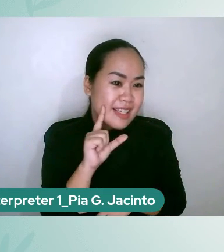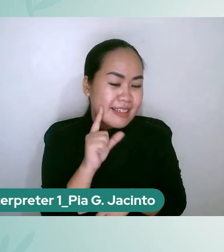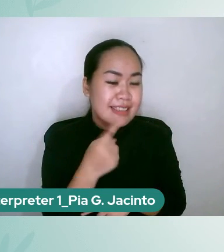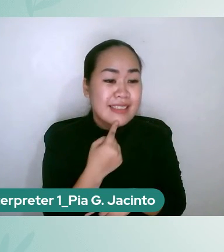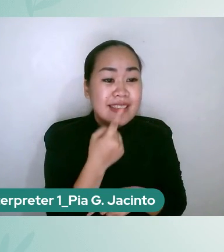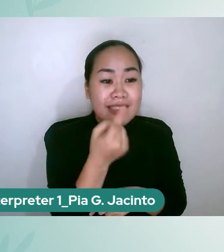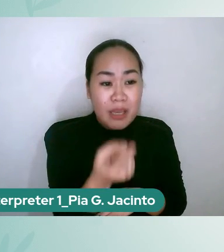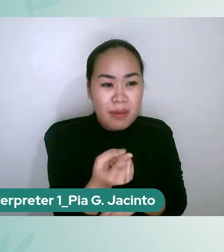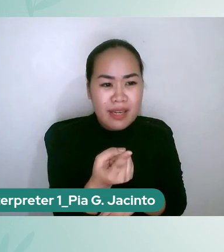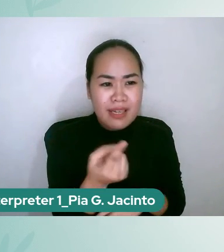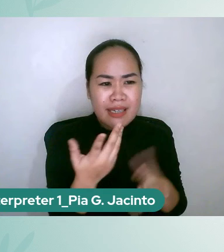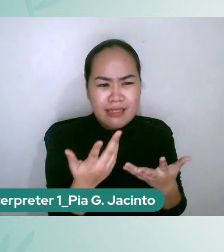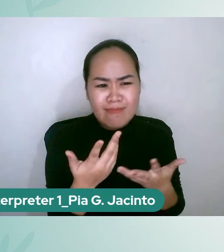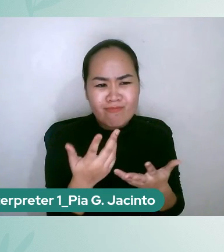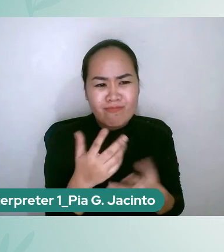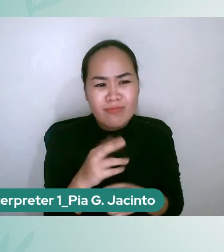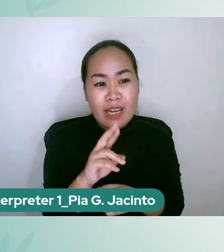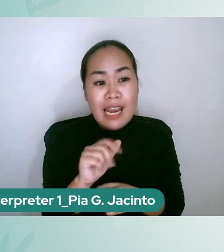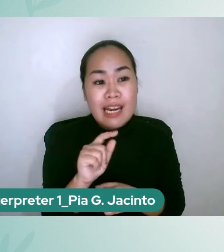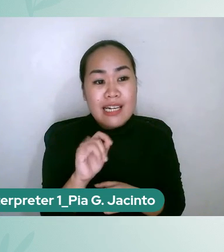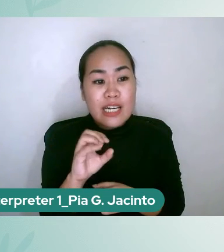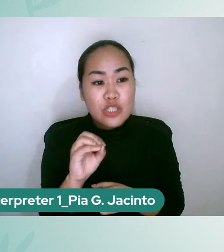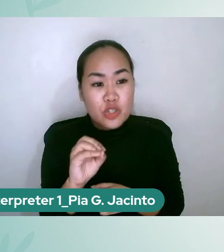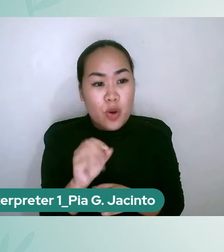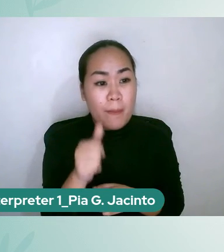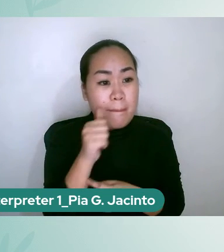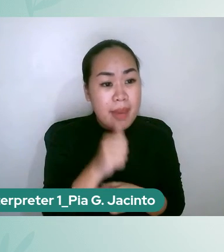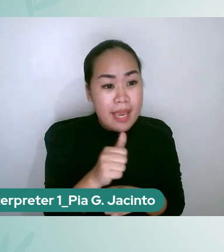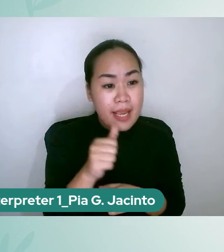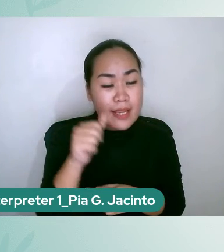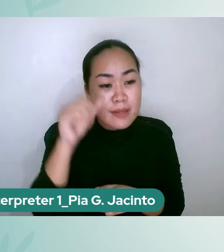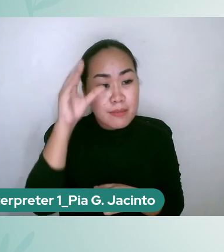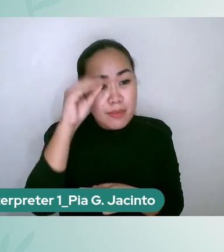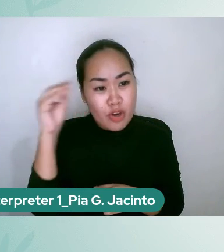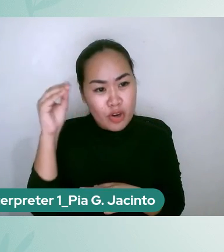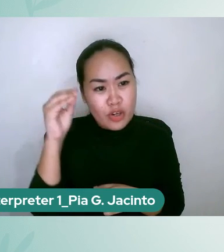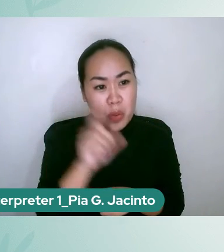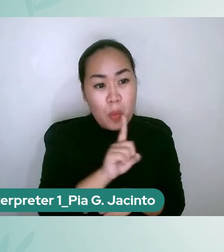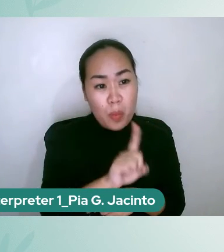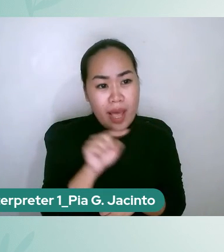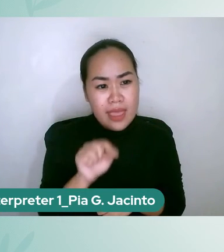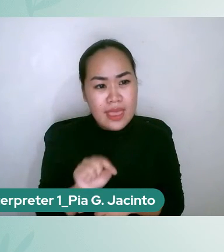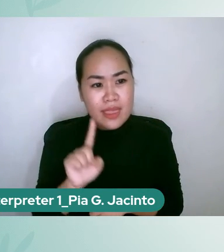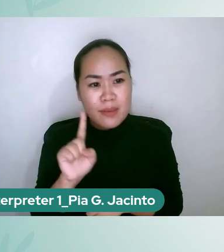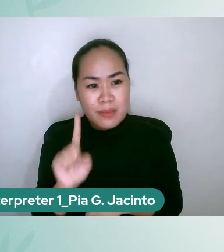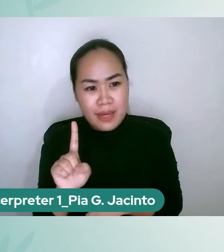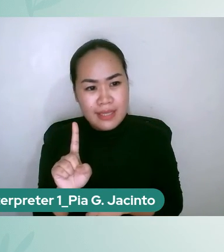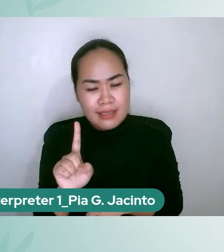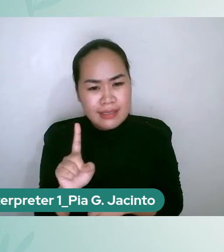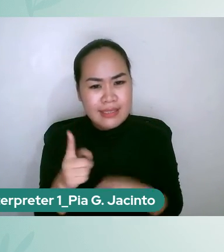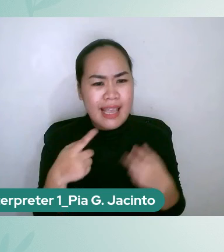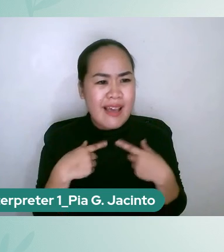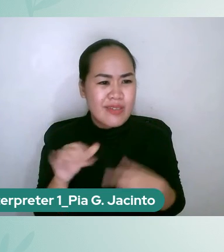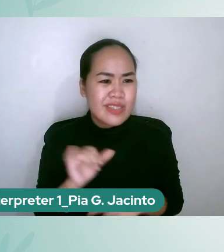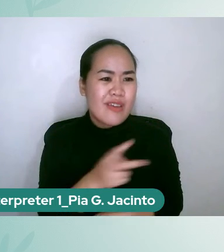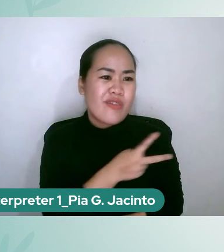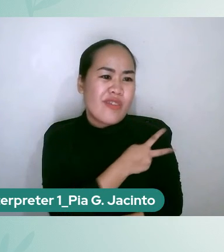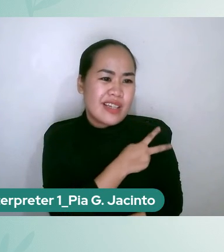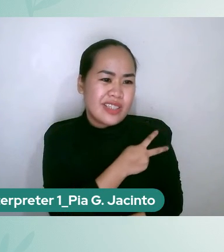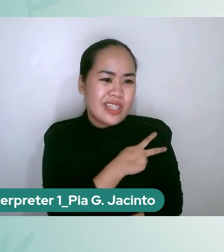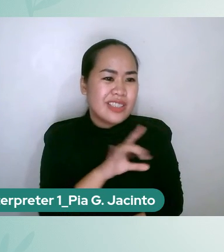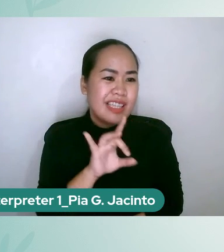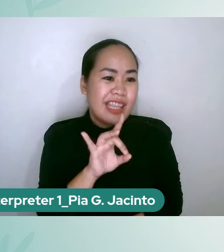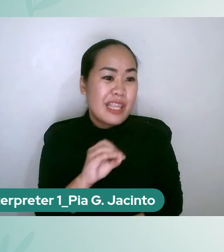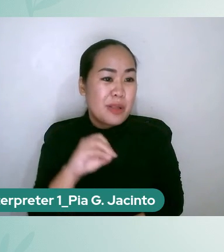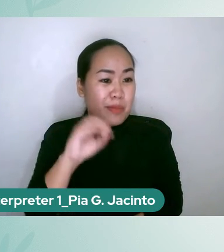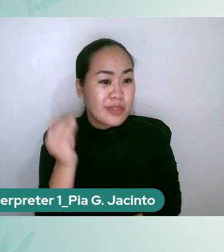the ratio for male to female is 1:1 and their vaccination rate is 80%. While